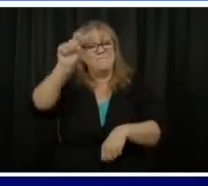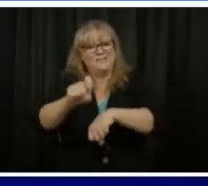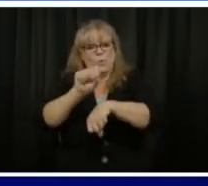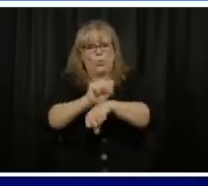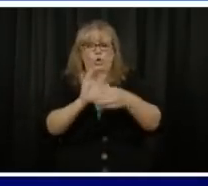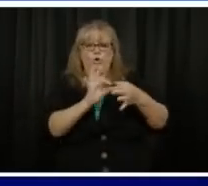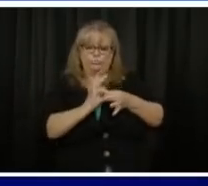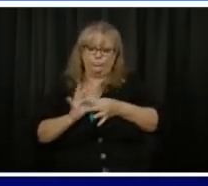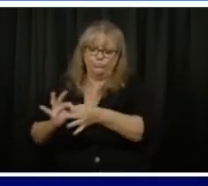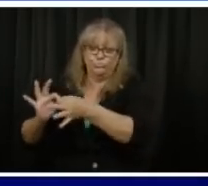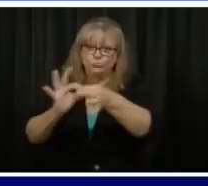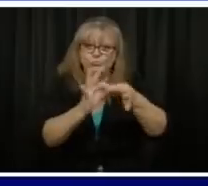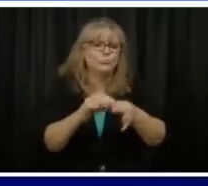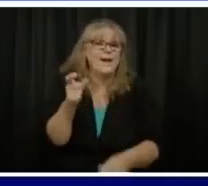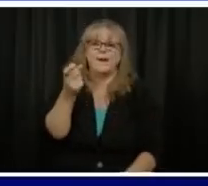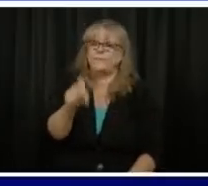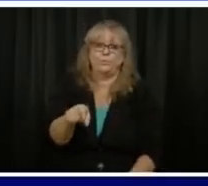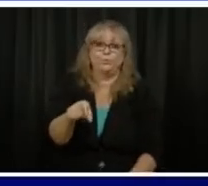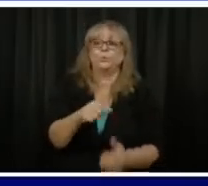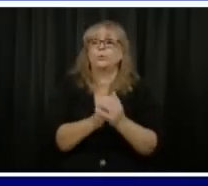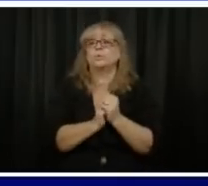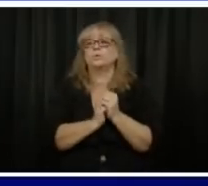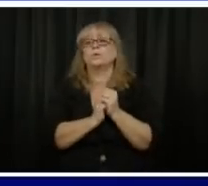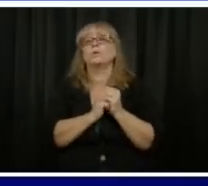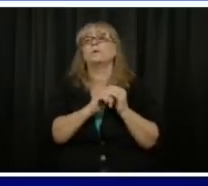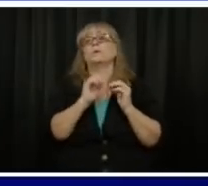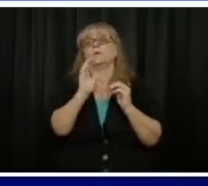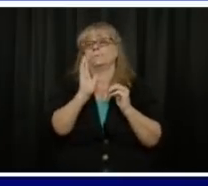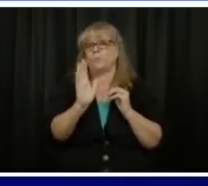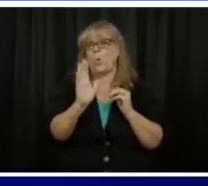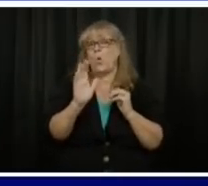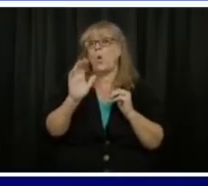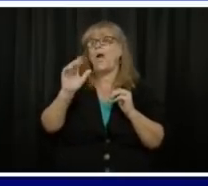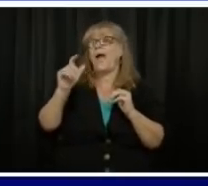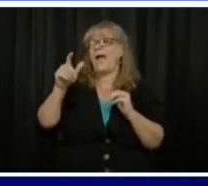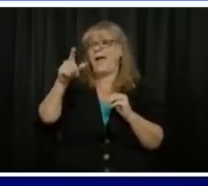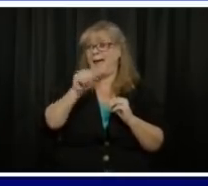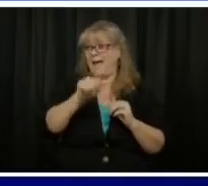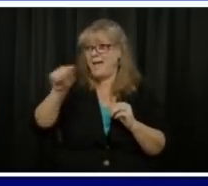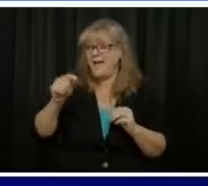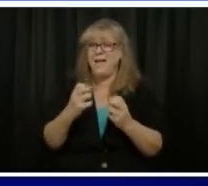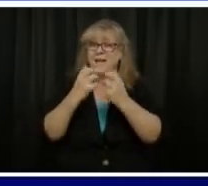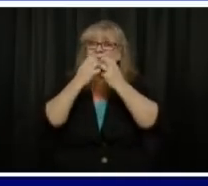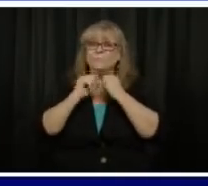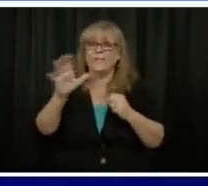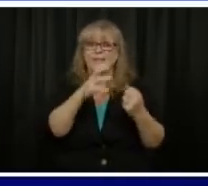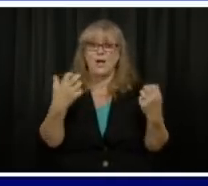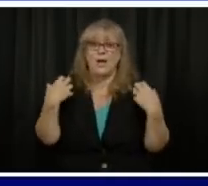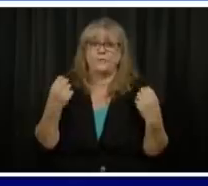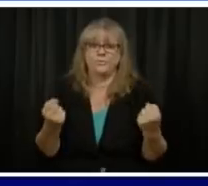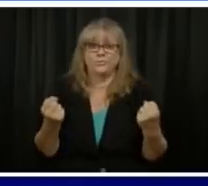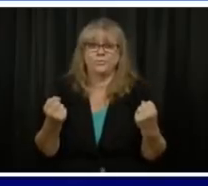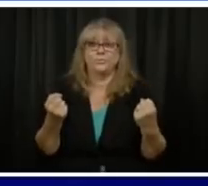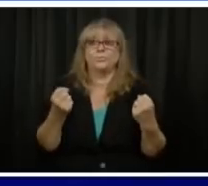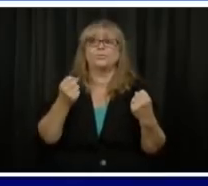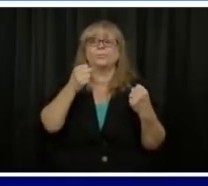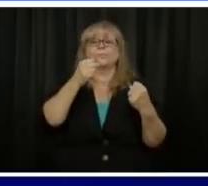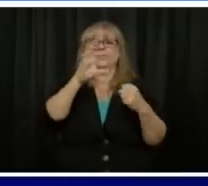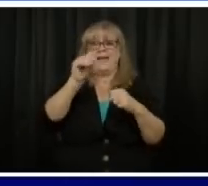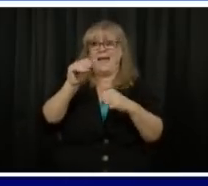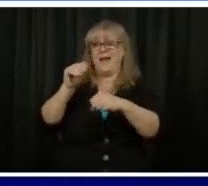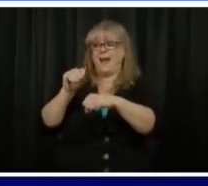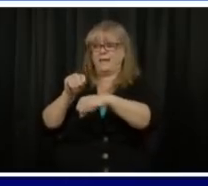very much part of our state. We care about their health. We also care about their impact on others. And,